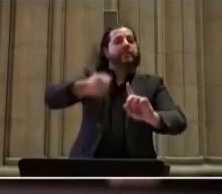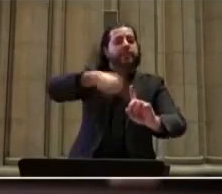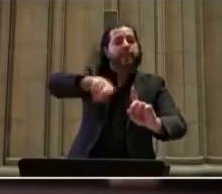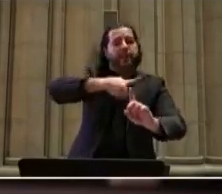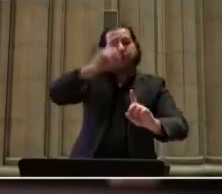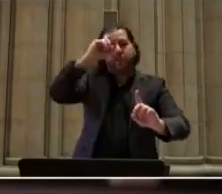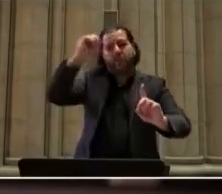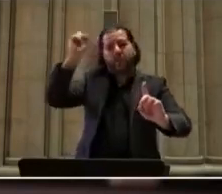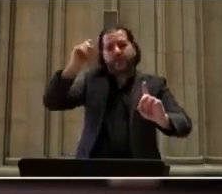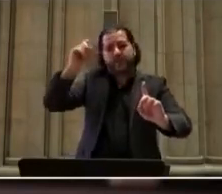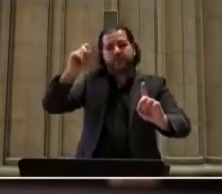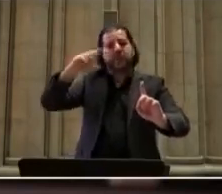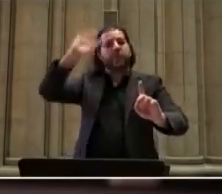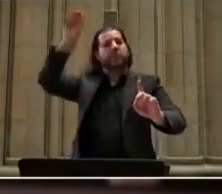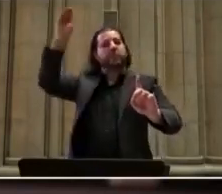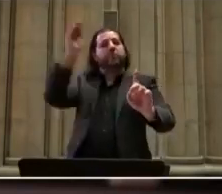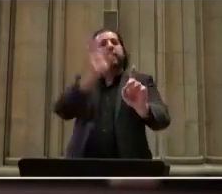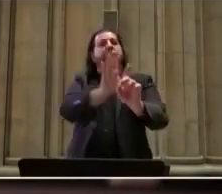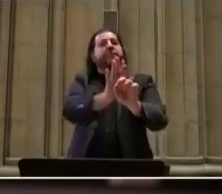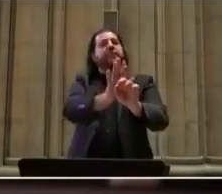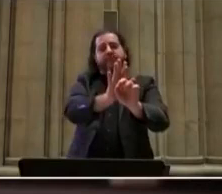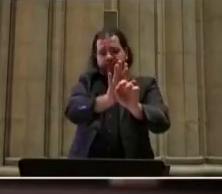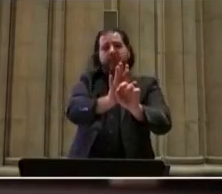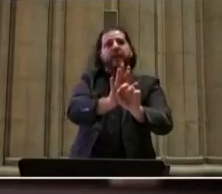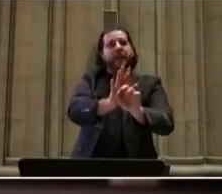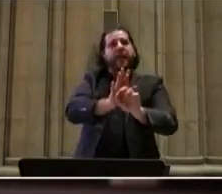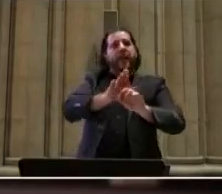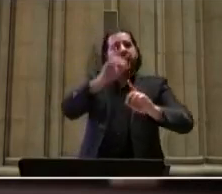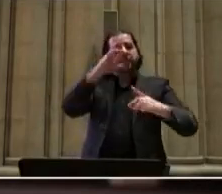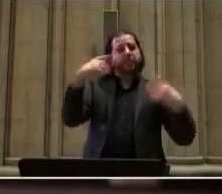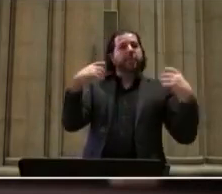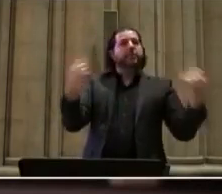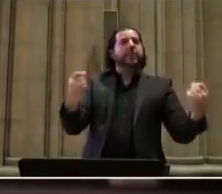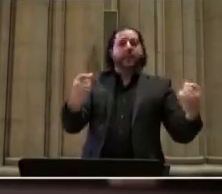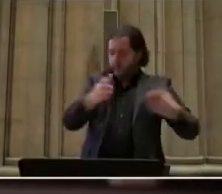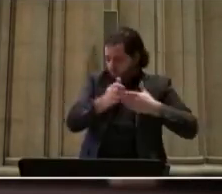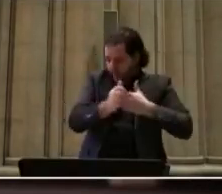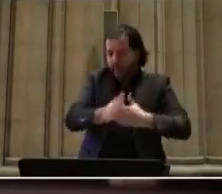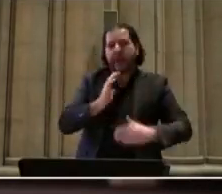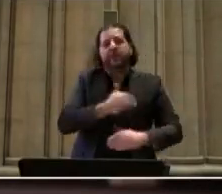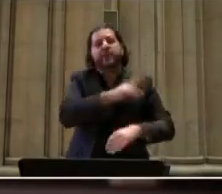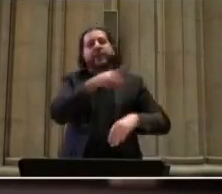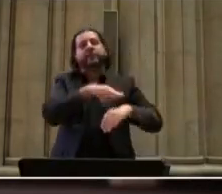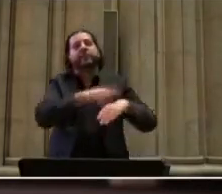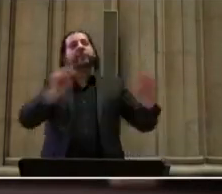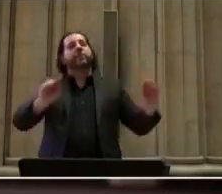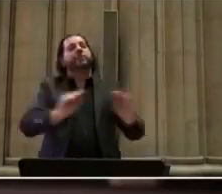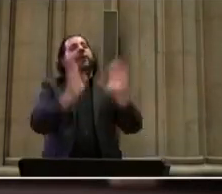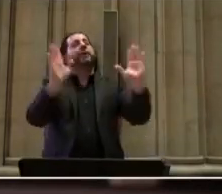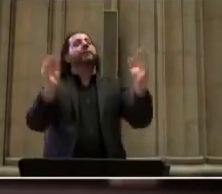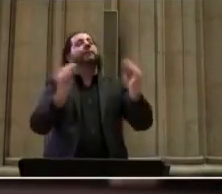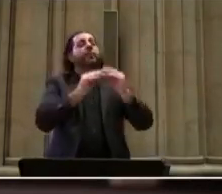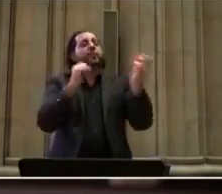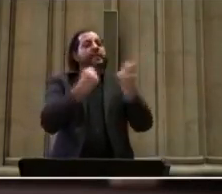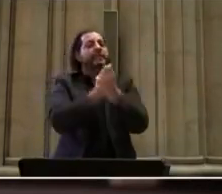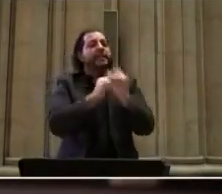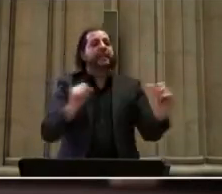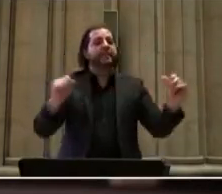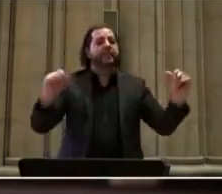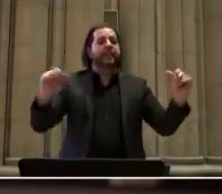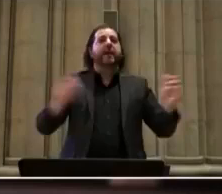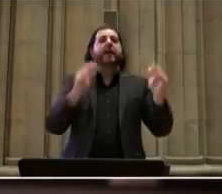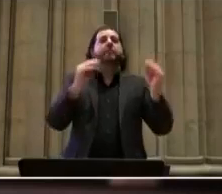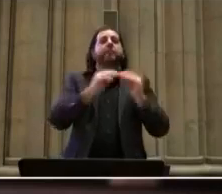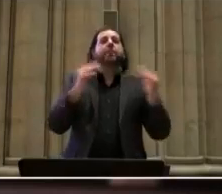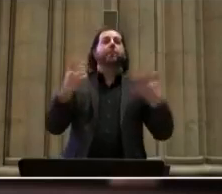wisdom, grace, and fortitude to lead our nation to a brighter, safer, and